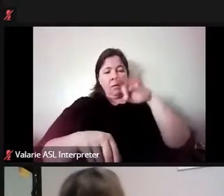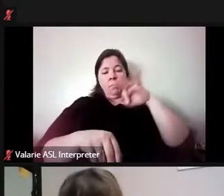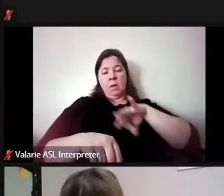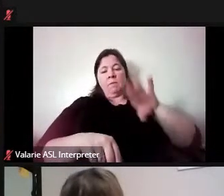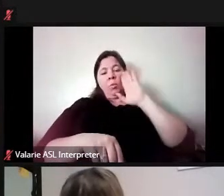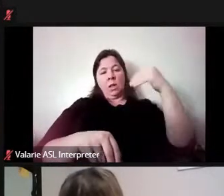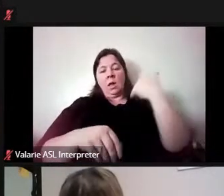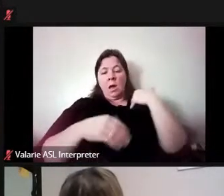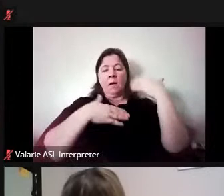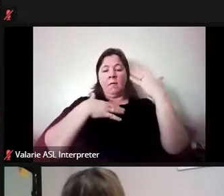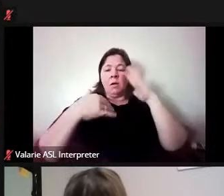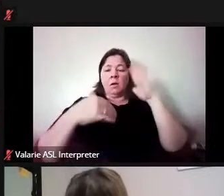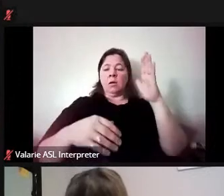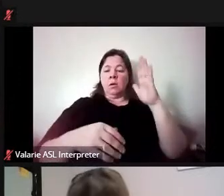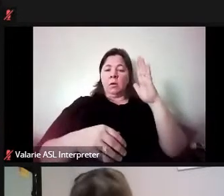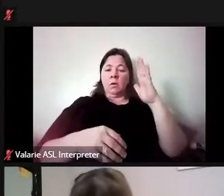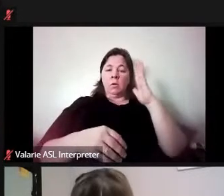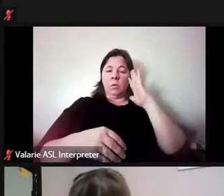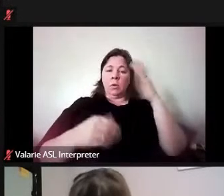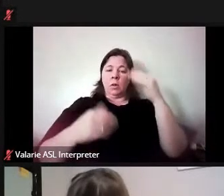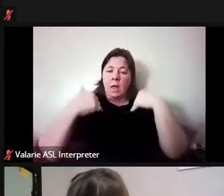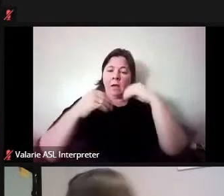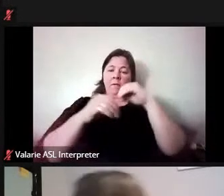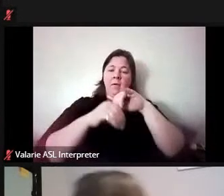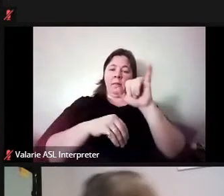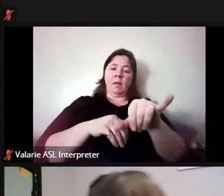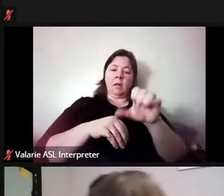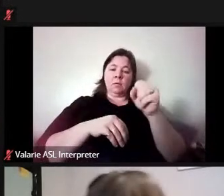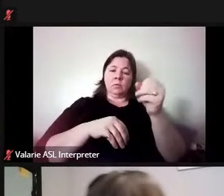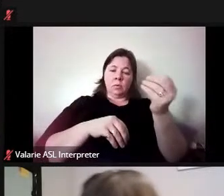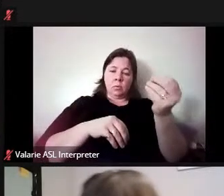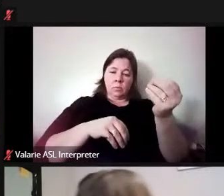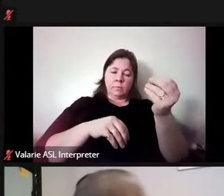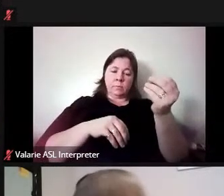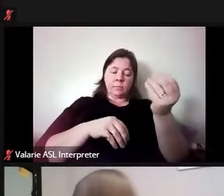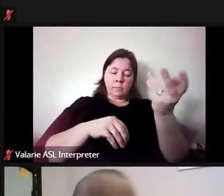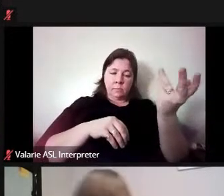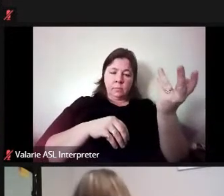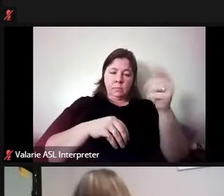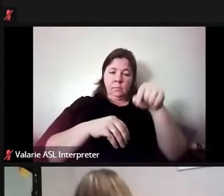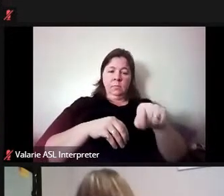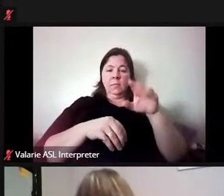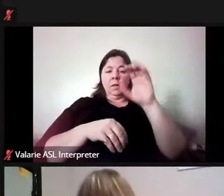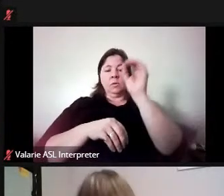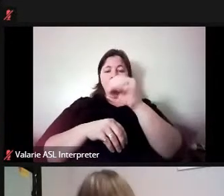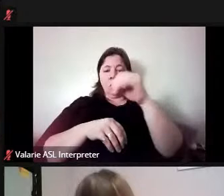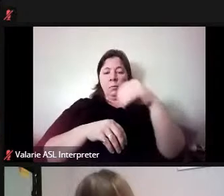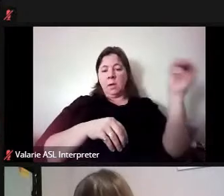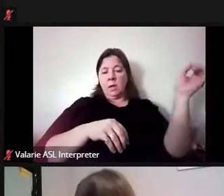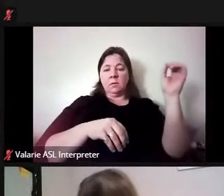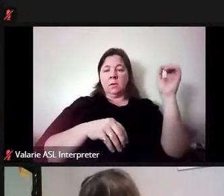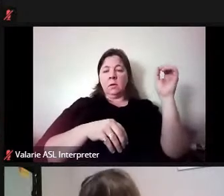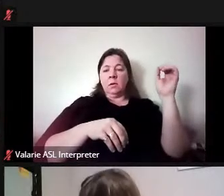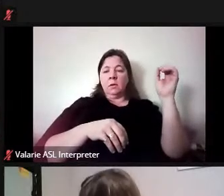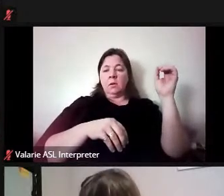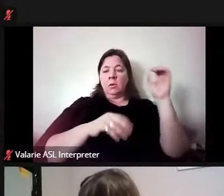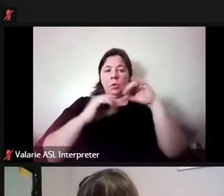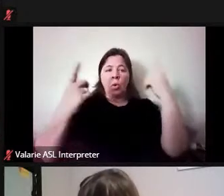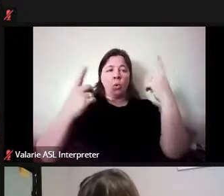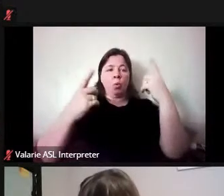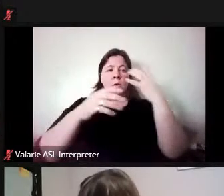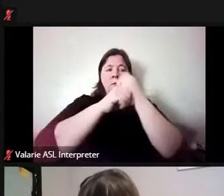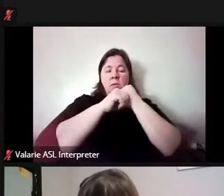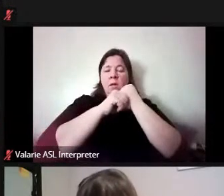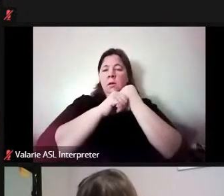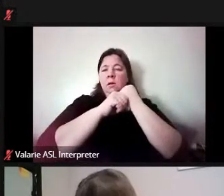maybe recruitment if we are good in that. So this is Onpassive. Here nobody is getting